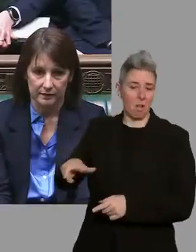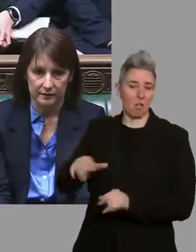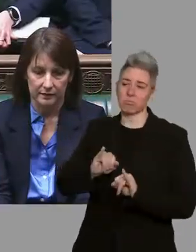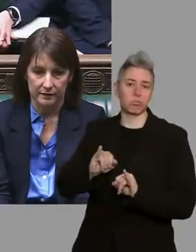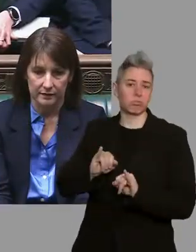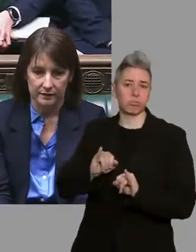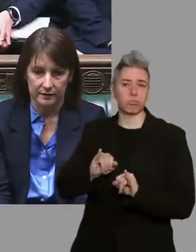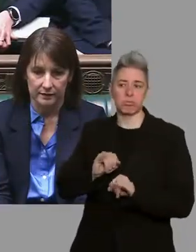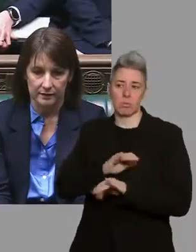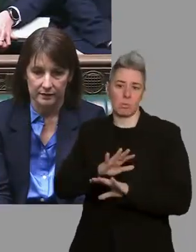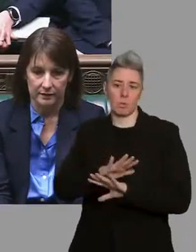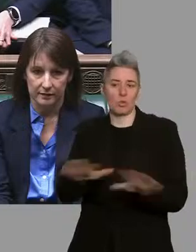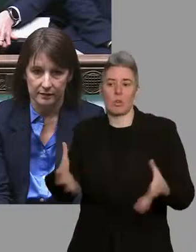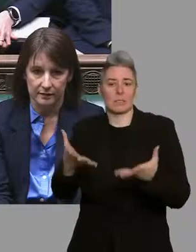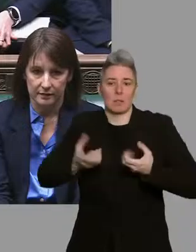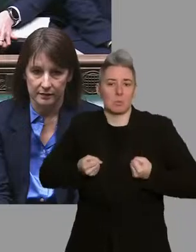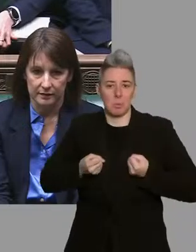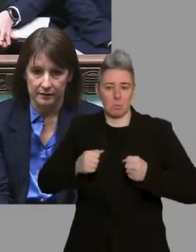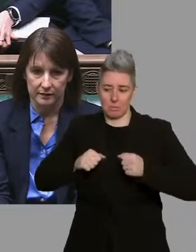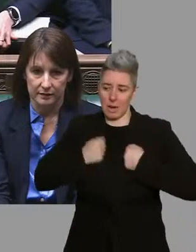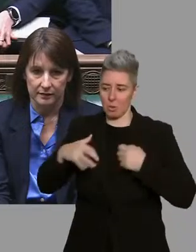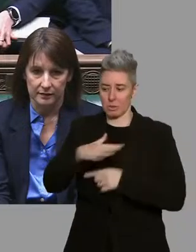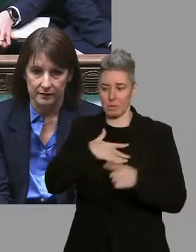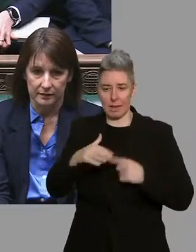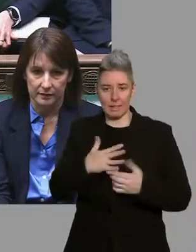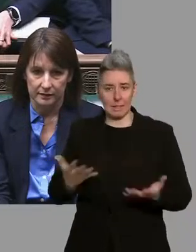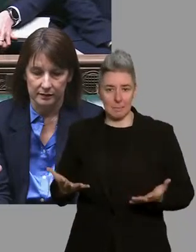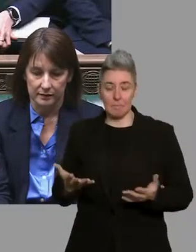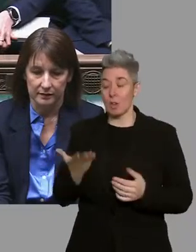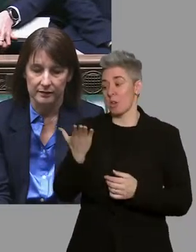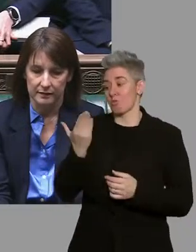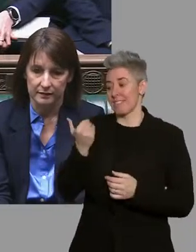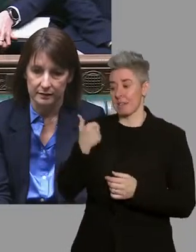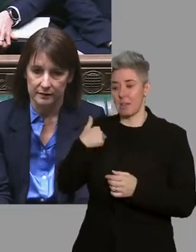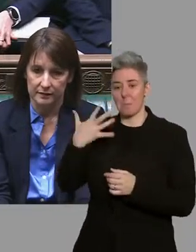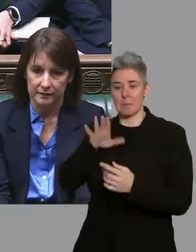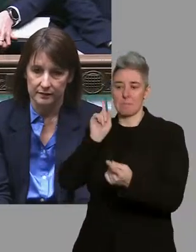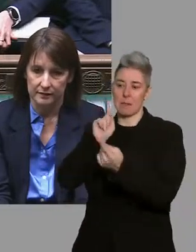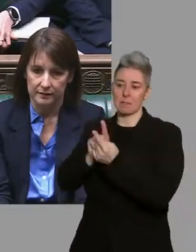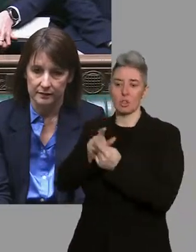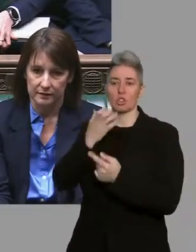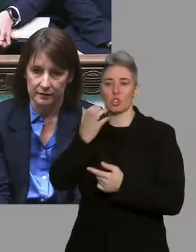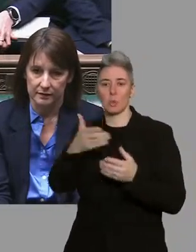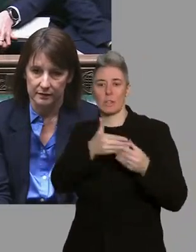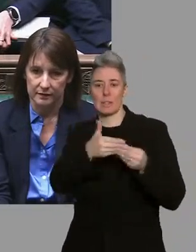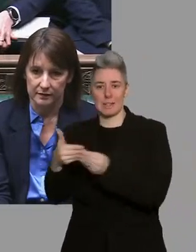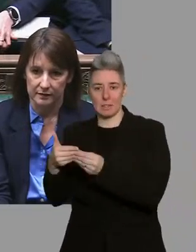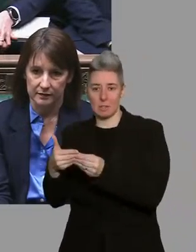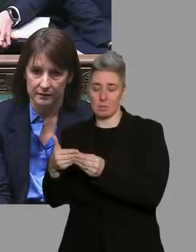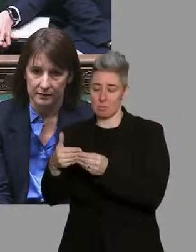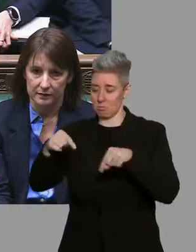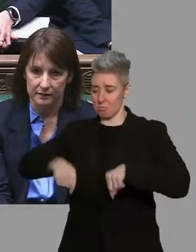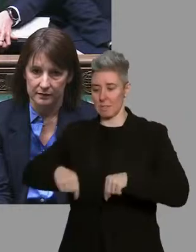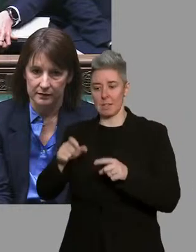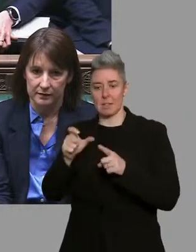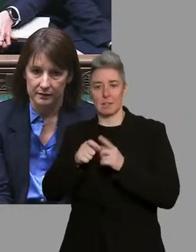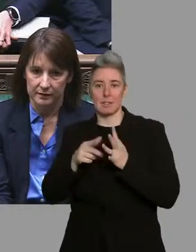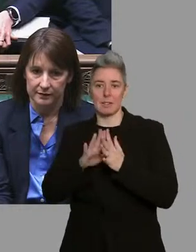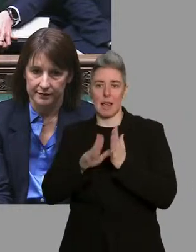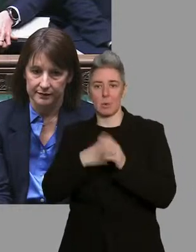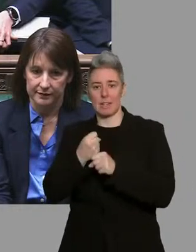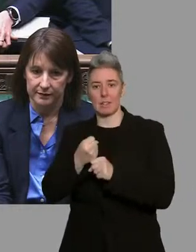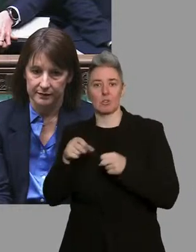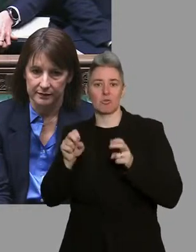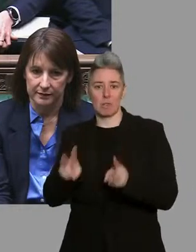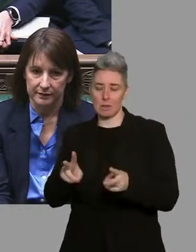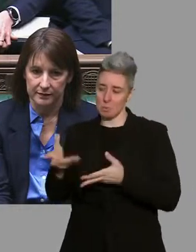recently met with Jewish community leaders in Downing Street to discuss what further we can do to combat anti-Semitism, and that includes allocating